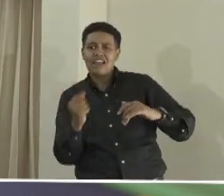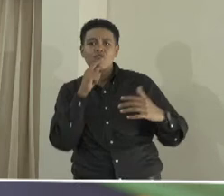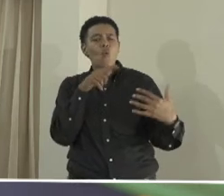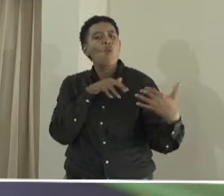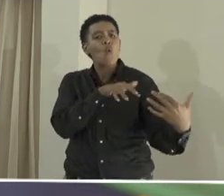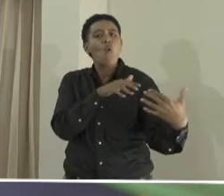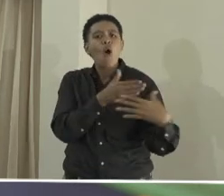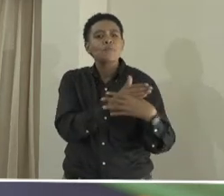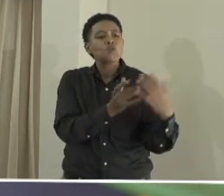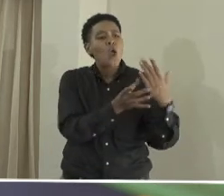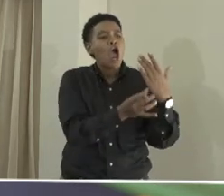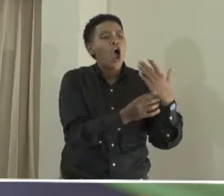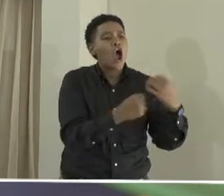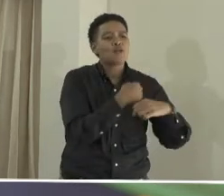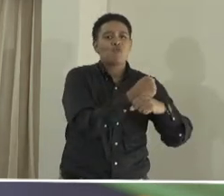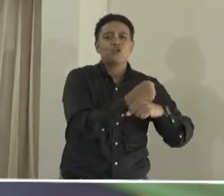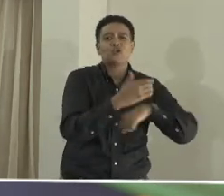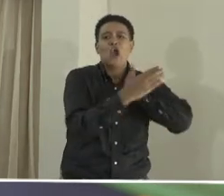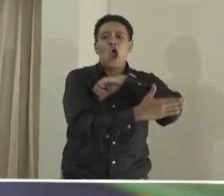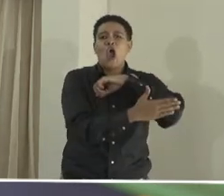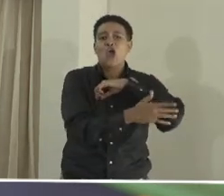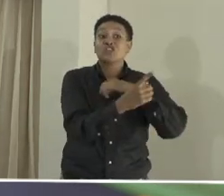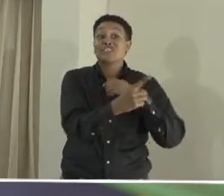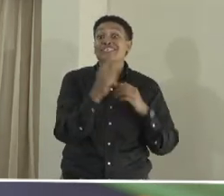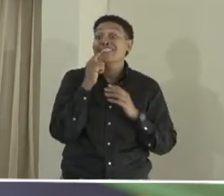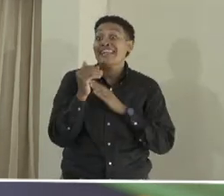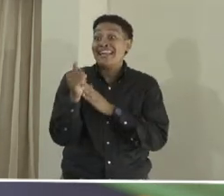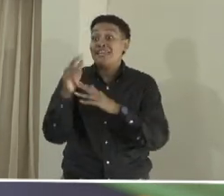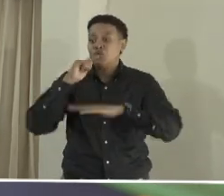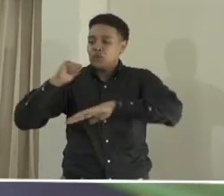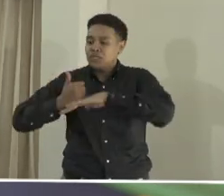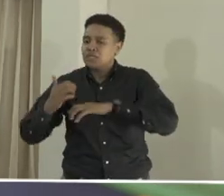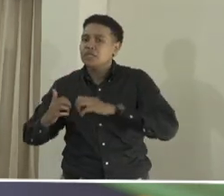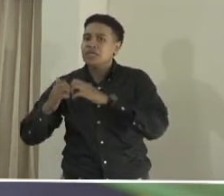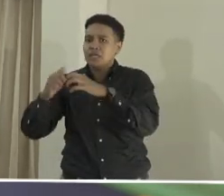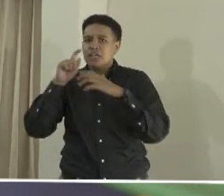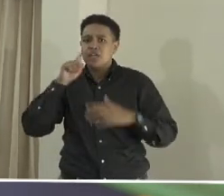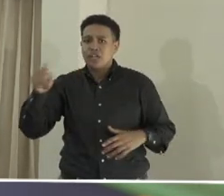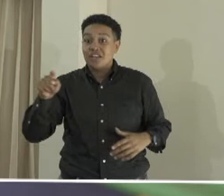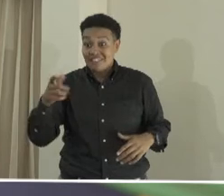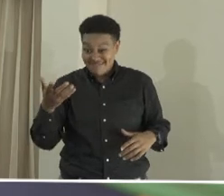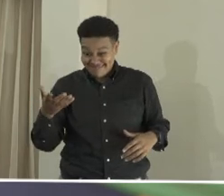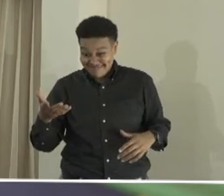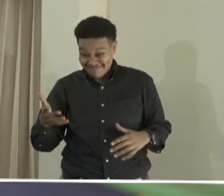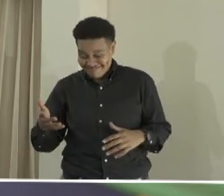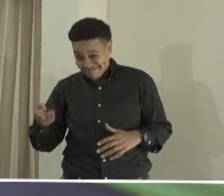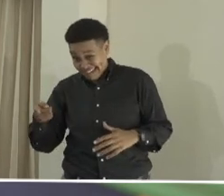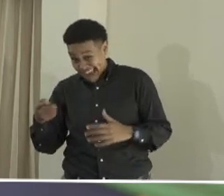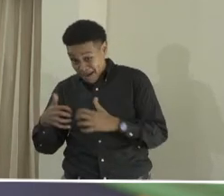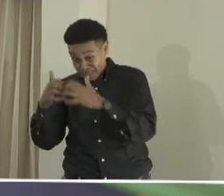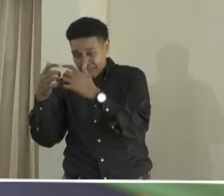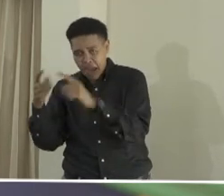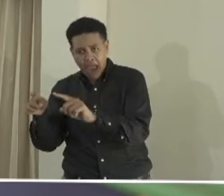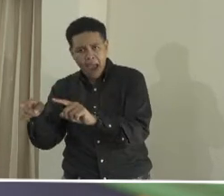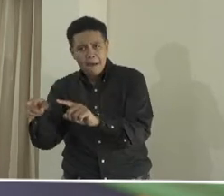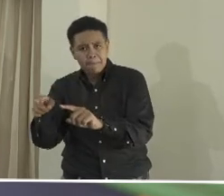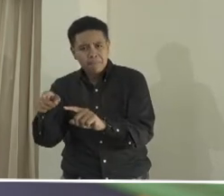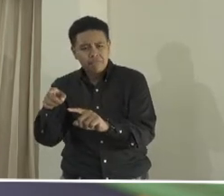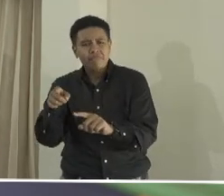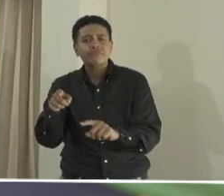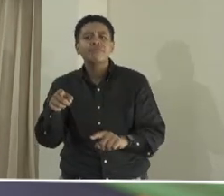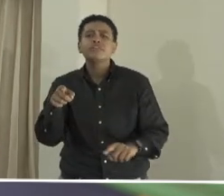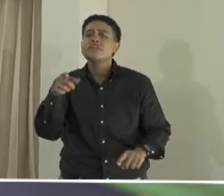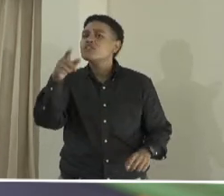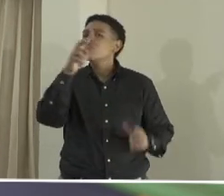the oil-producing countries that led to the formation of OPEC. Then we read in